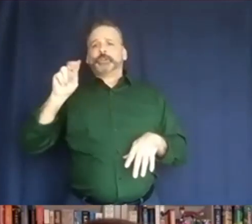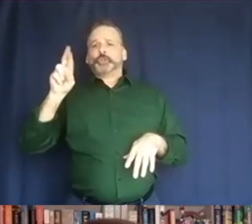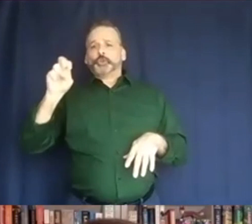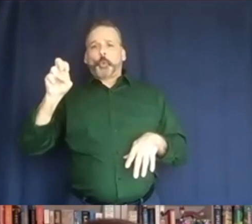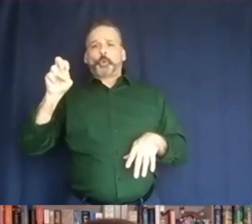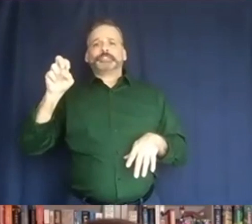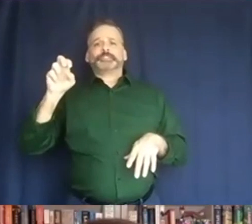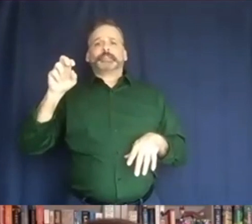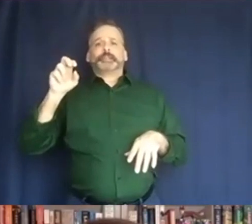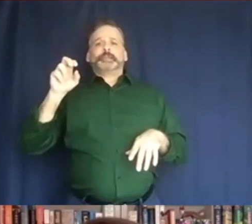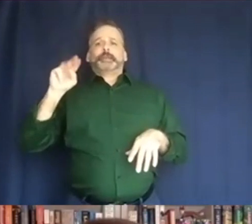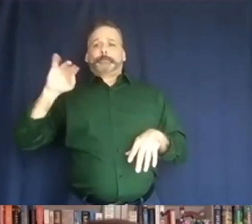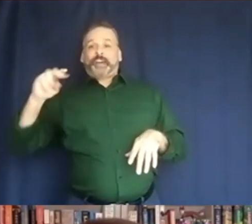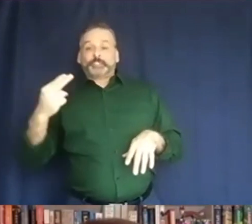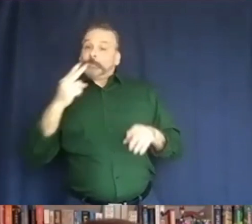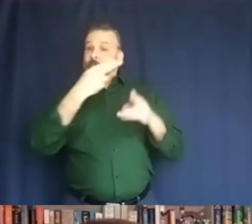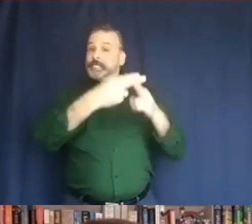The names are correct, but